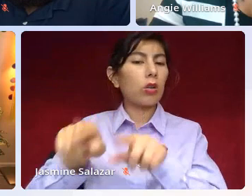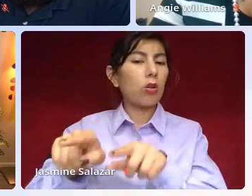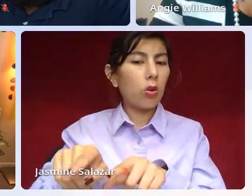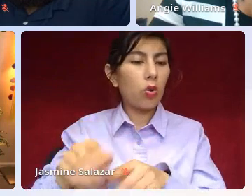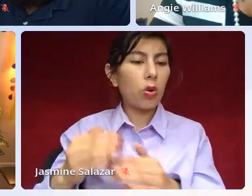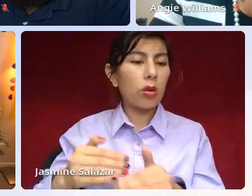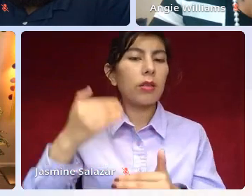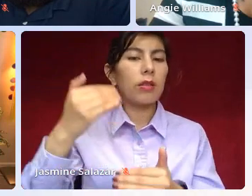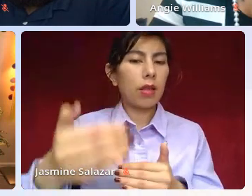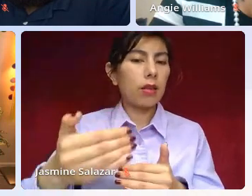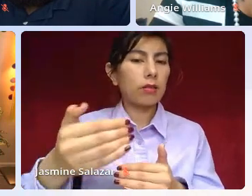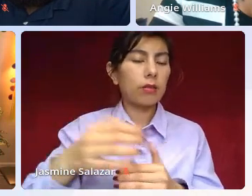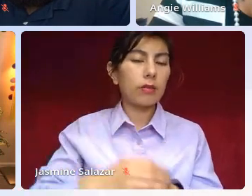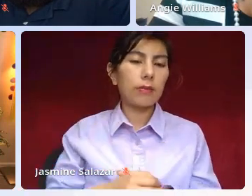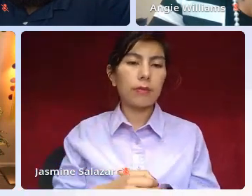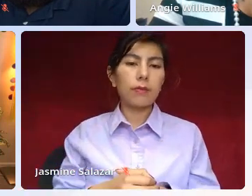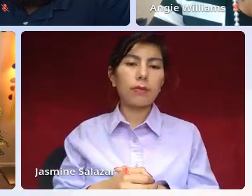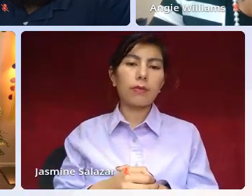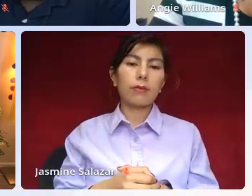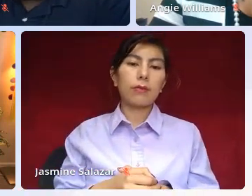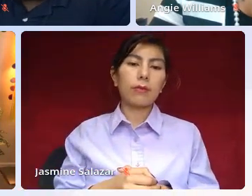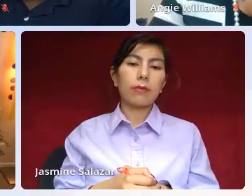next?